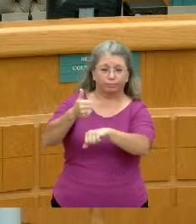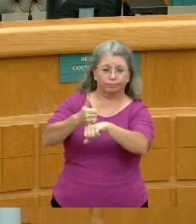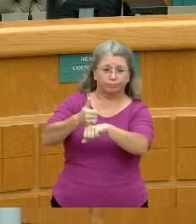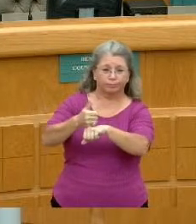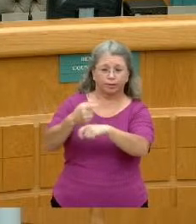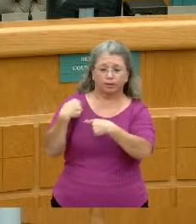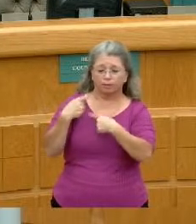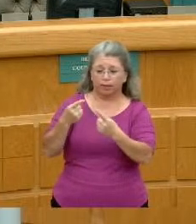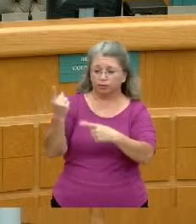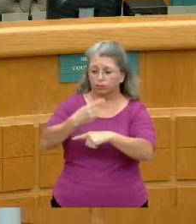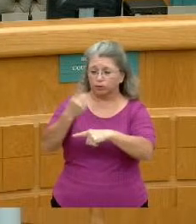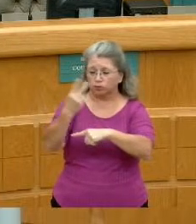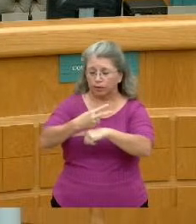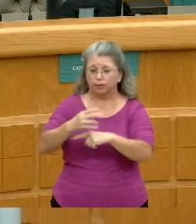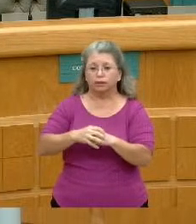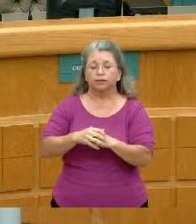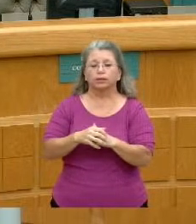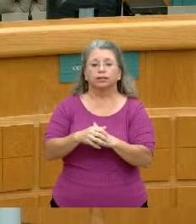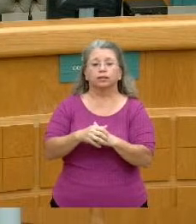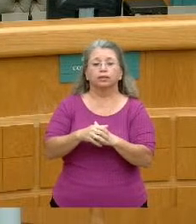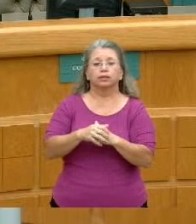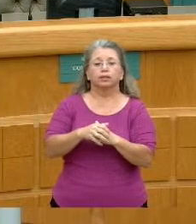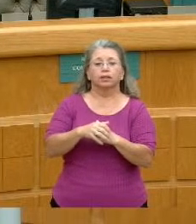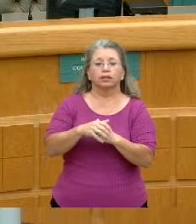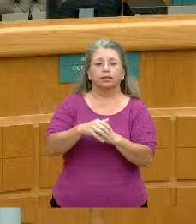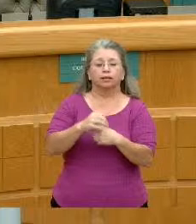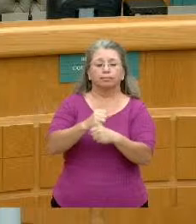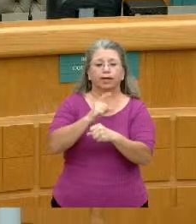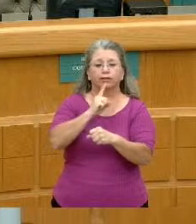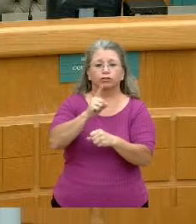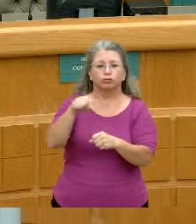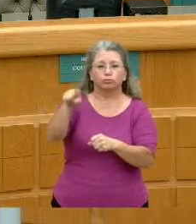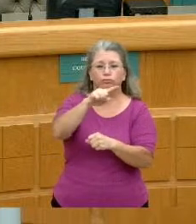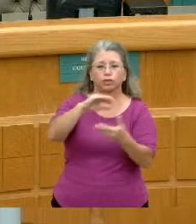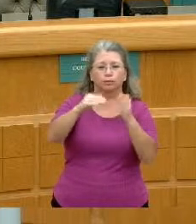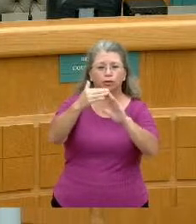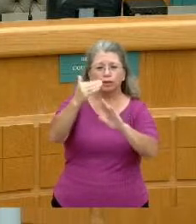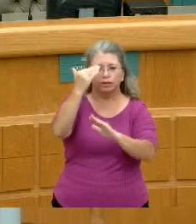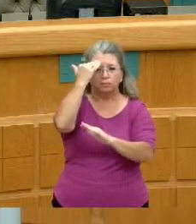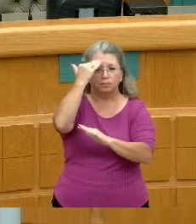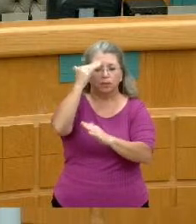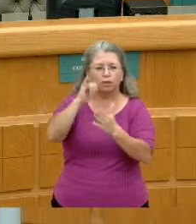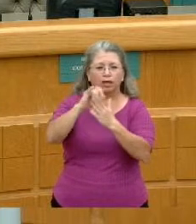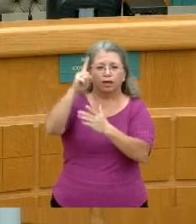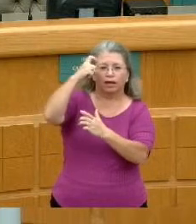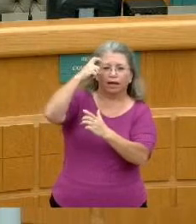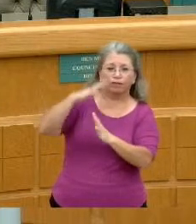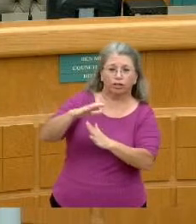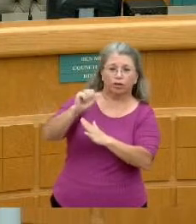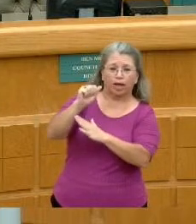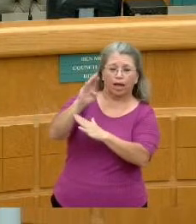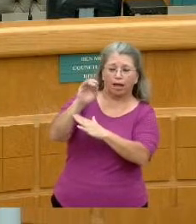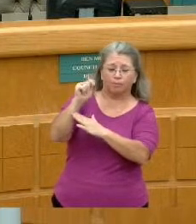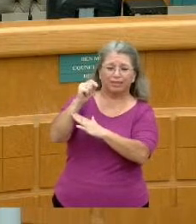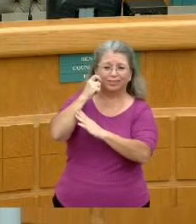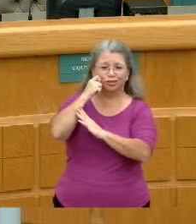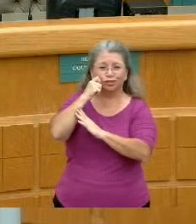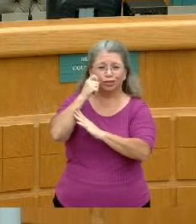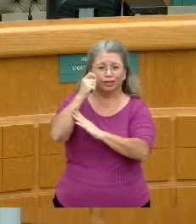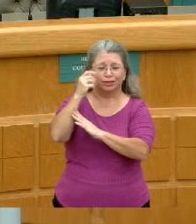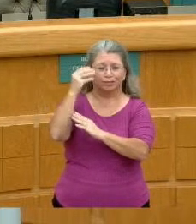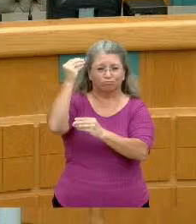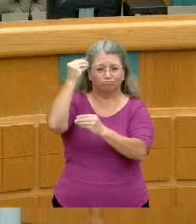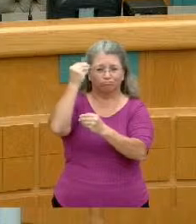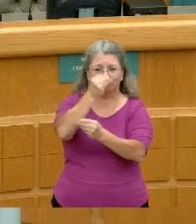and bring to the community's attention that Governor Greg Abbott just issued 2 orders. They're on the